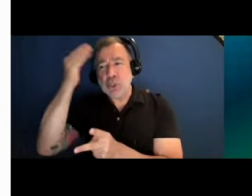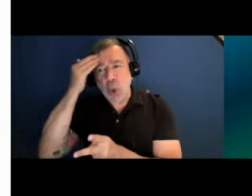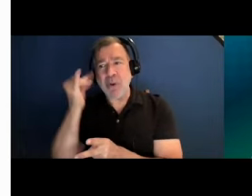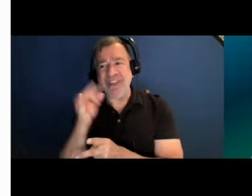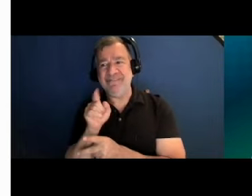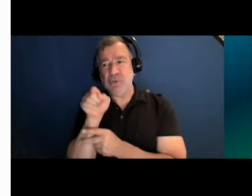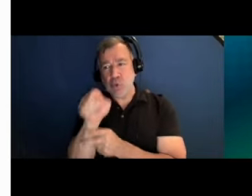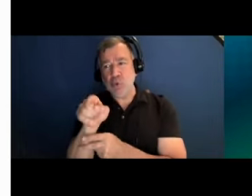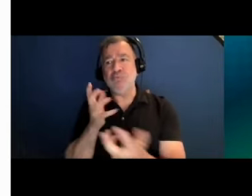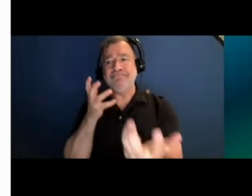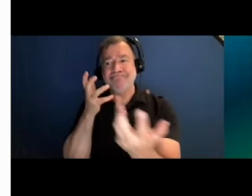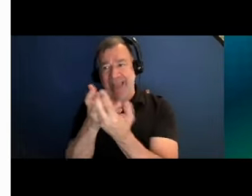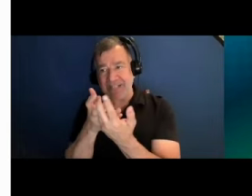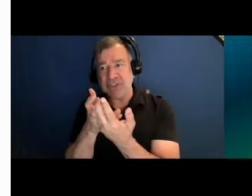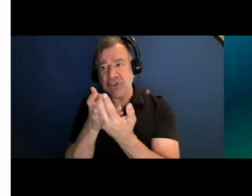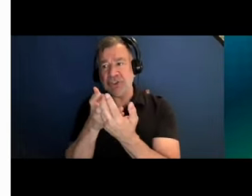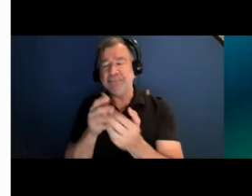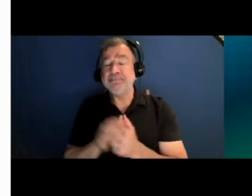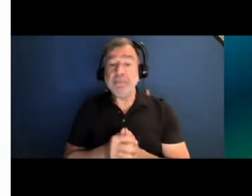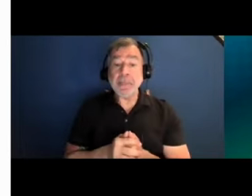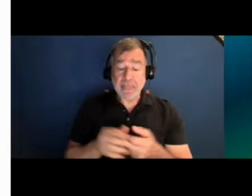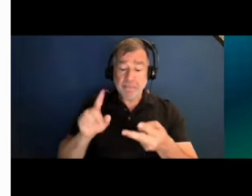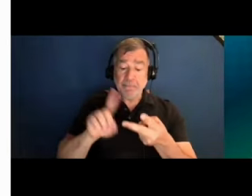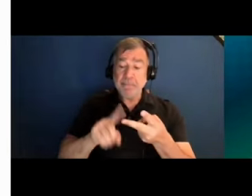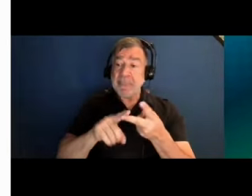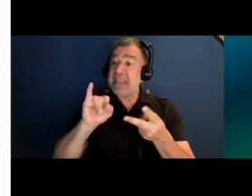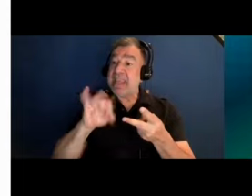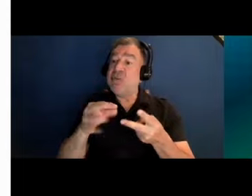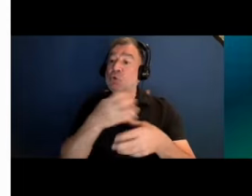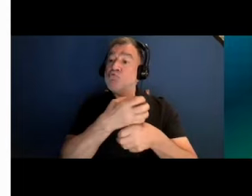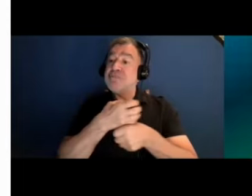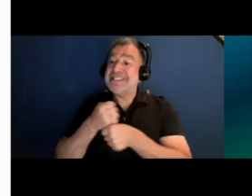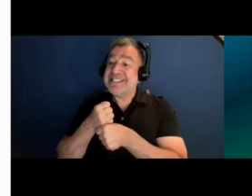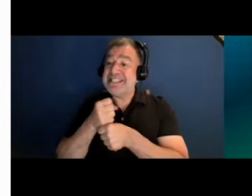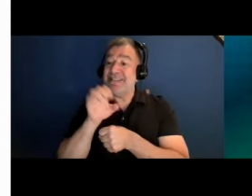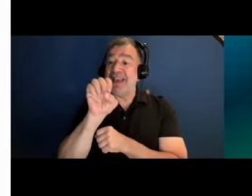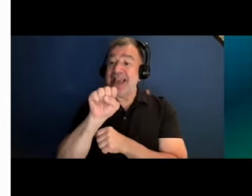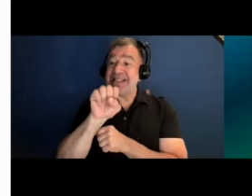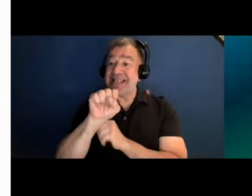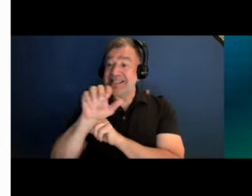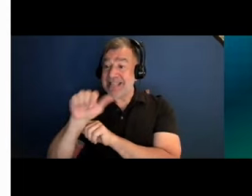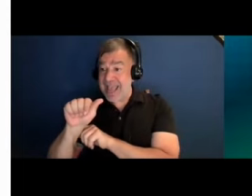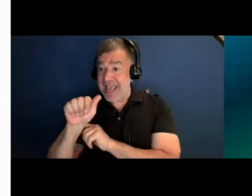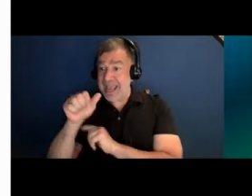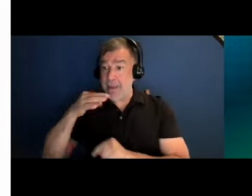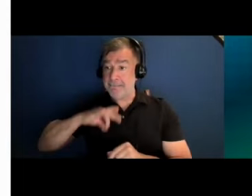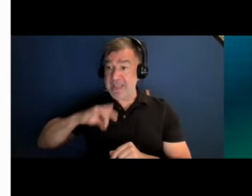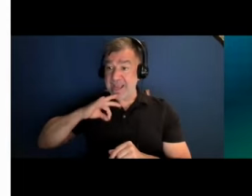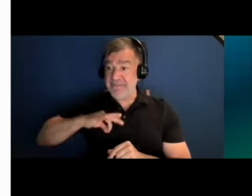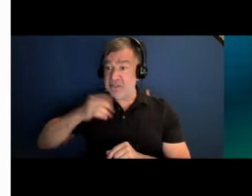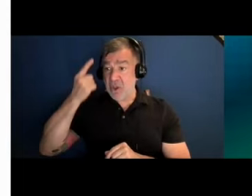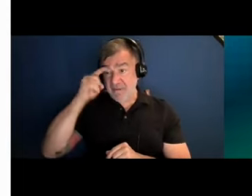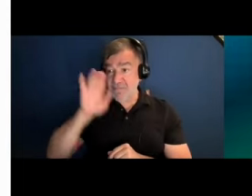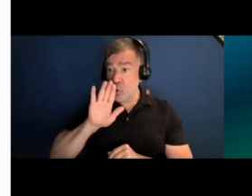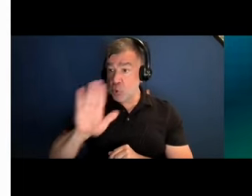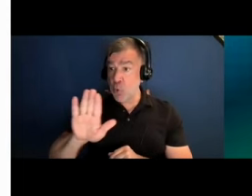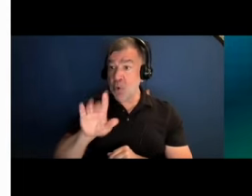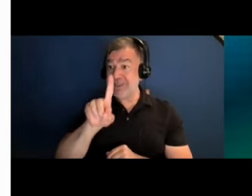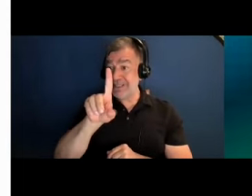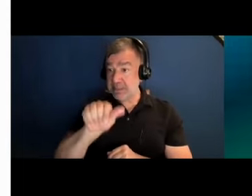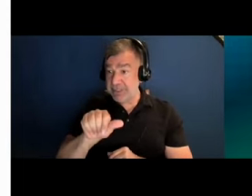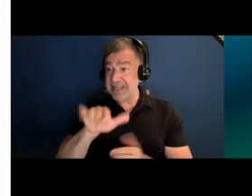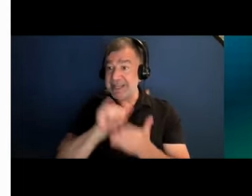have received Social Security benefits for this disability that began before the